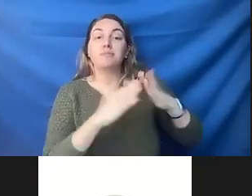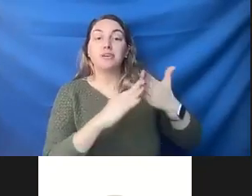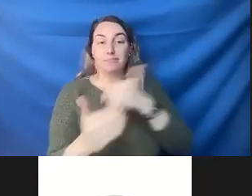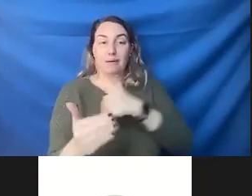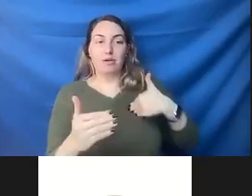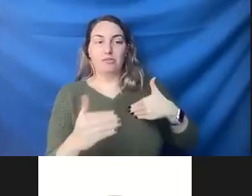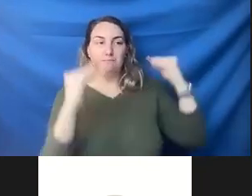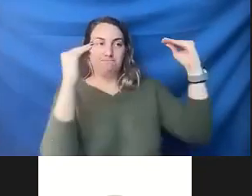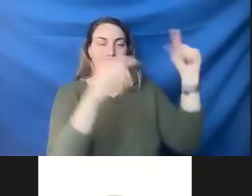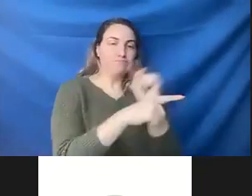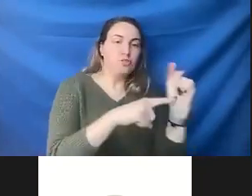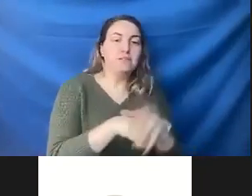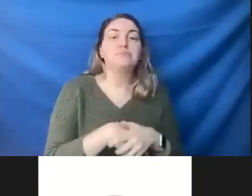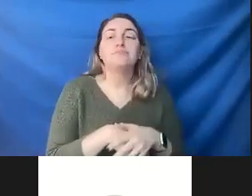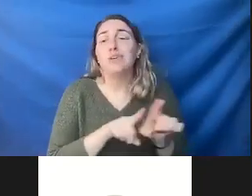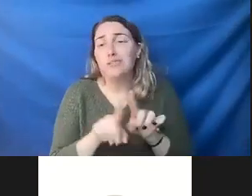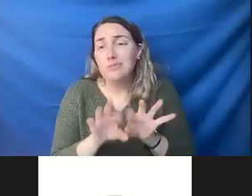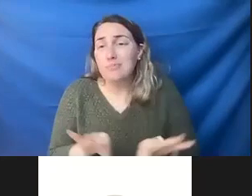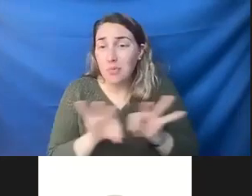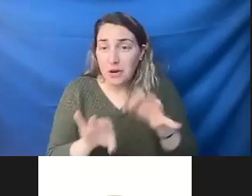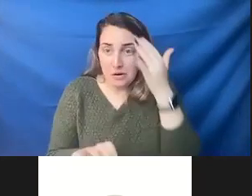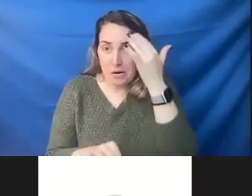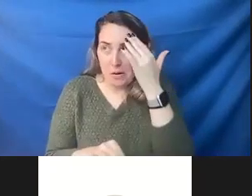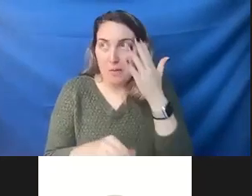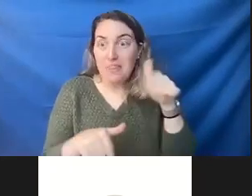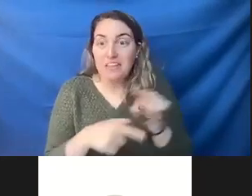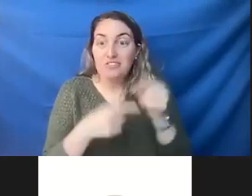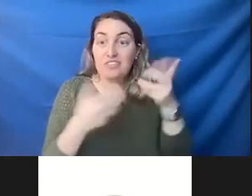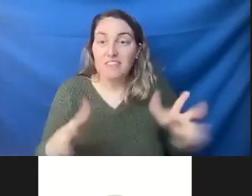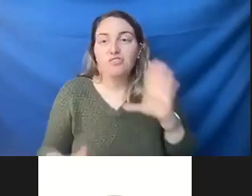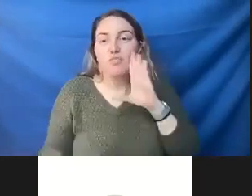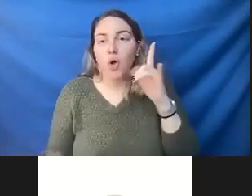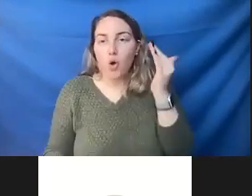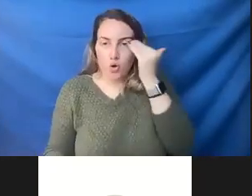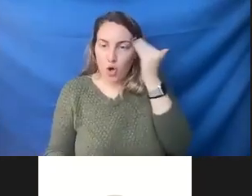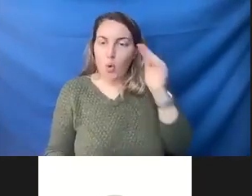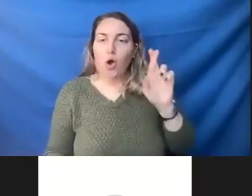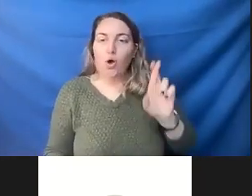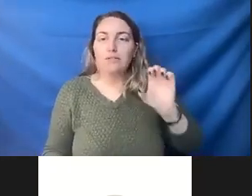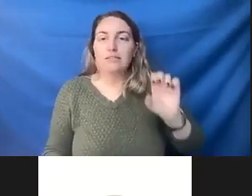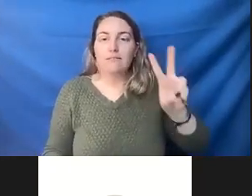also know what the ranked choice voting ballot looks like on the ballot marking device.